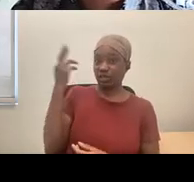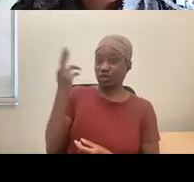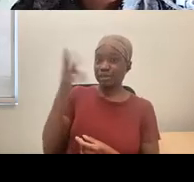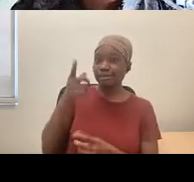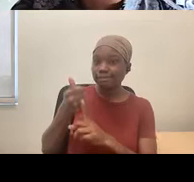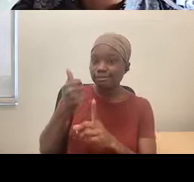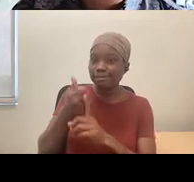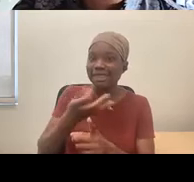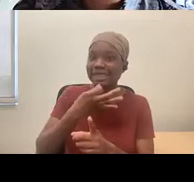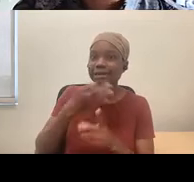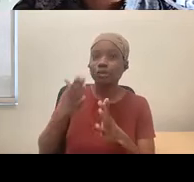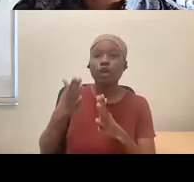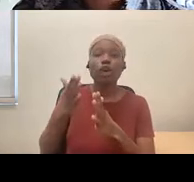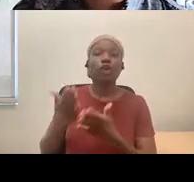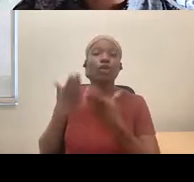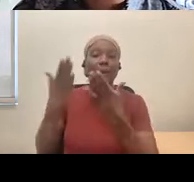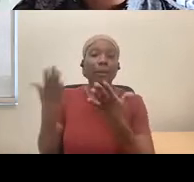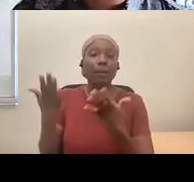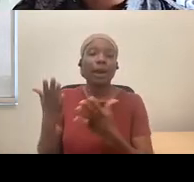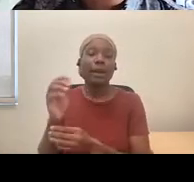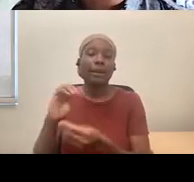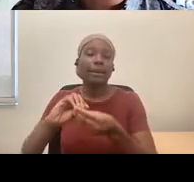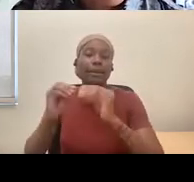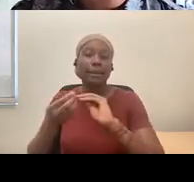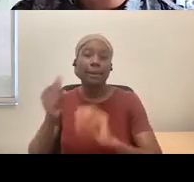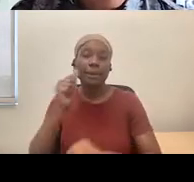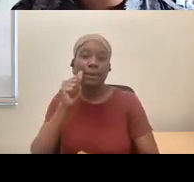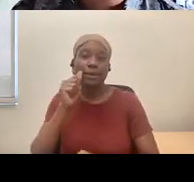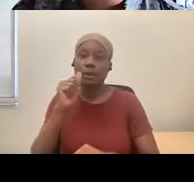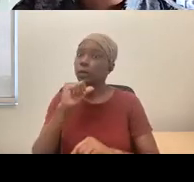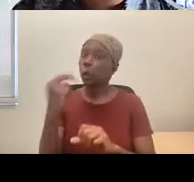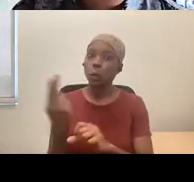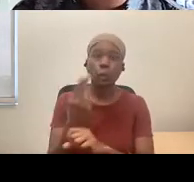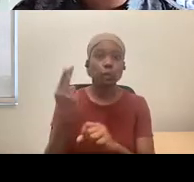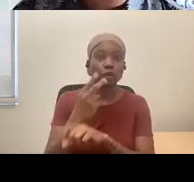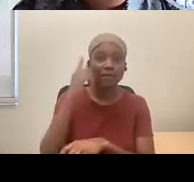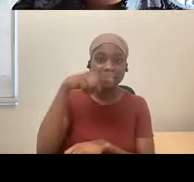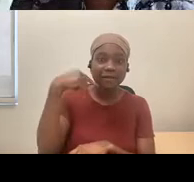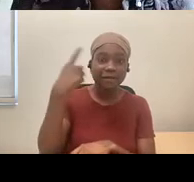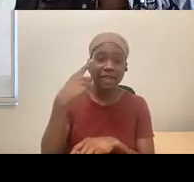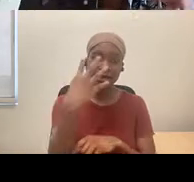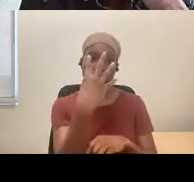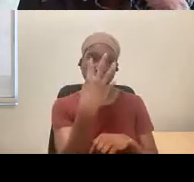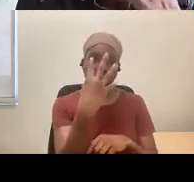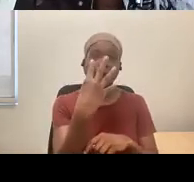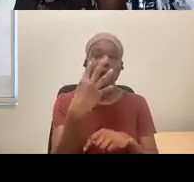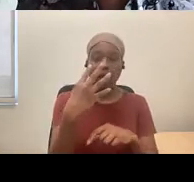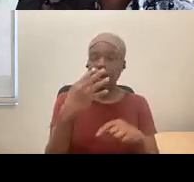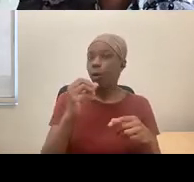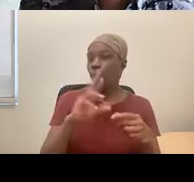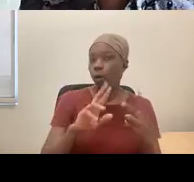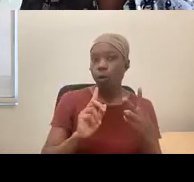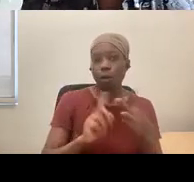using a numeric passcode versus a thumbprint lock or face lock. So yeah, thanks. That'd be helpful to